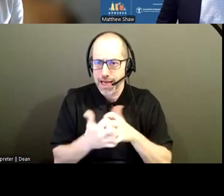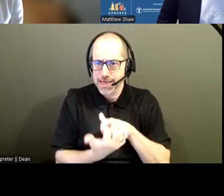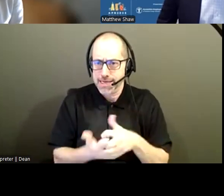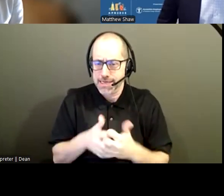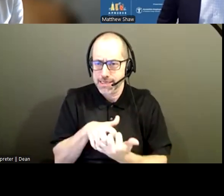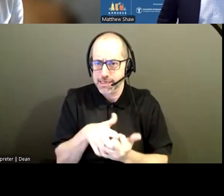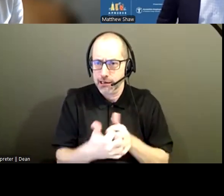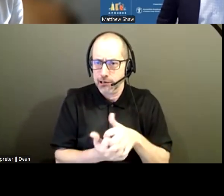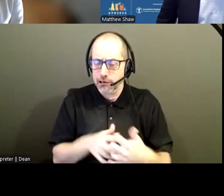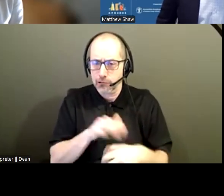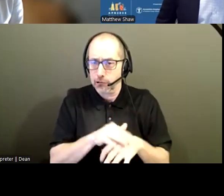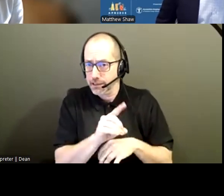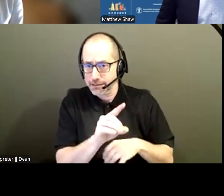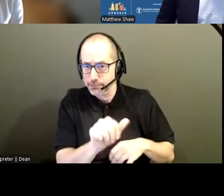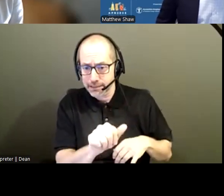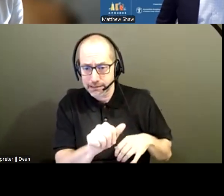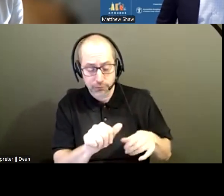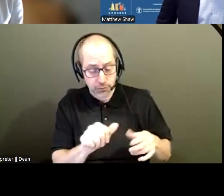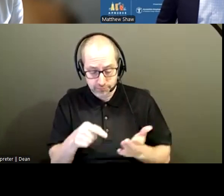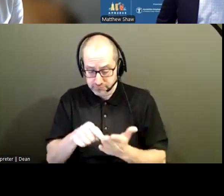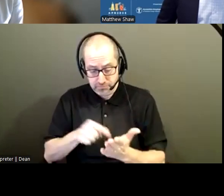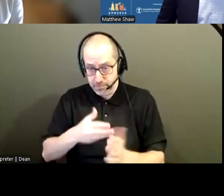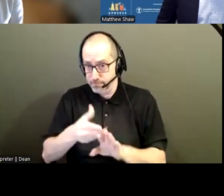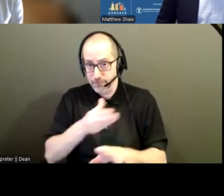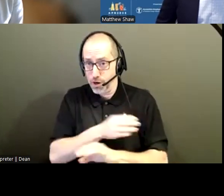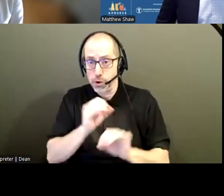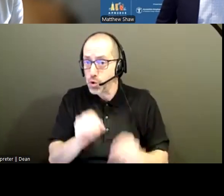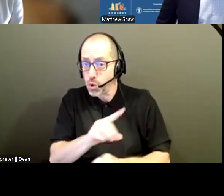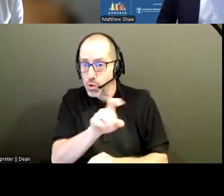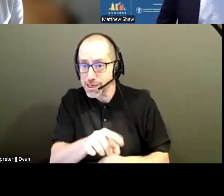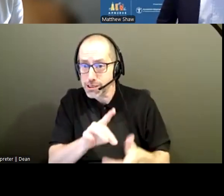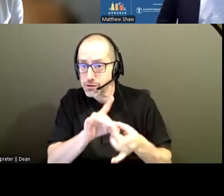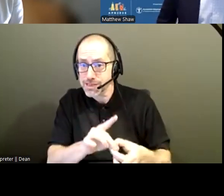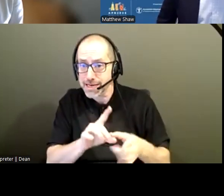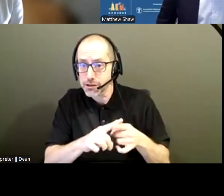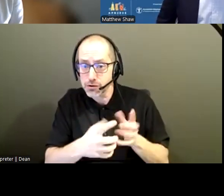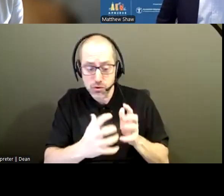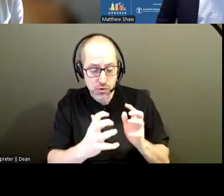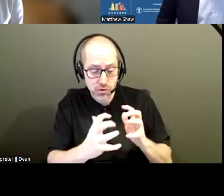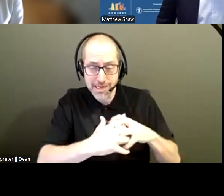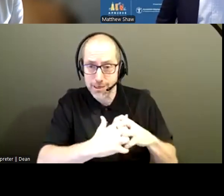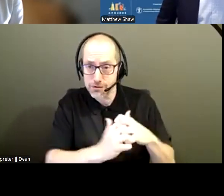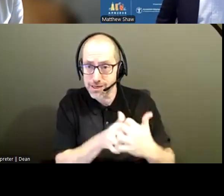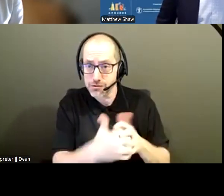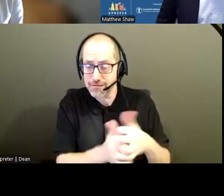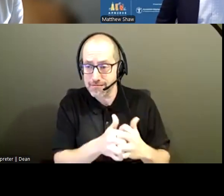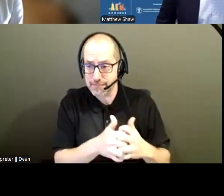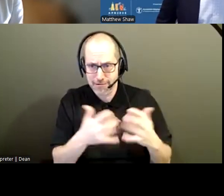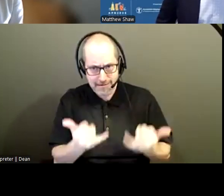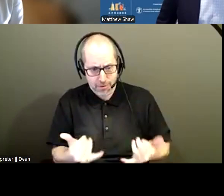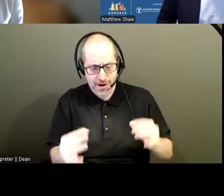have any questions related to intersectionality before. So we did more questions based on that, so we could